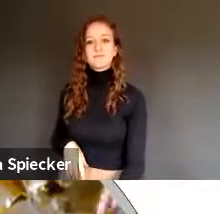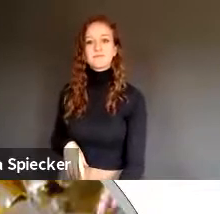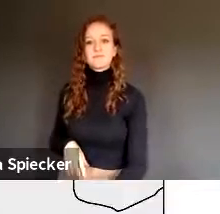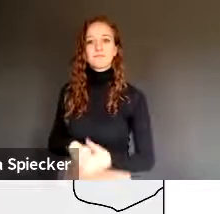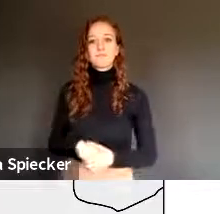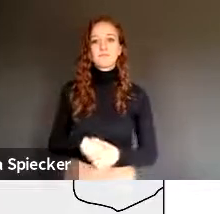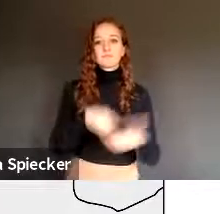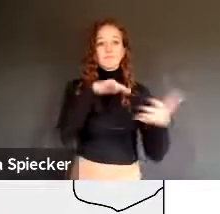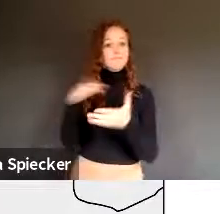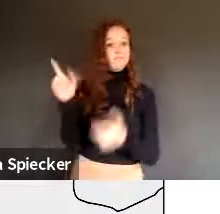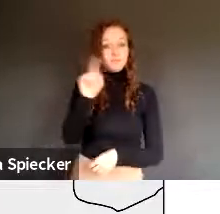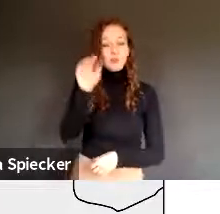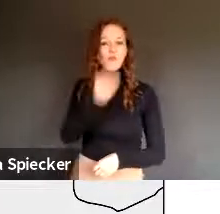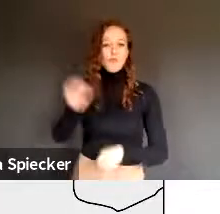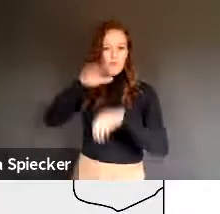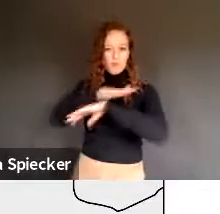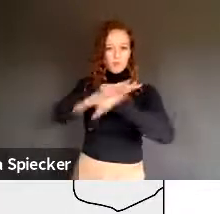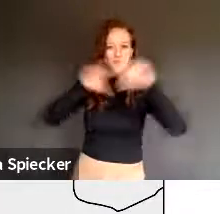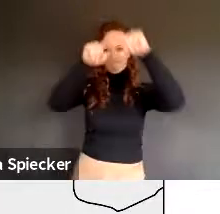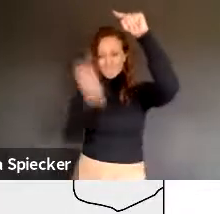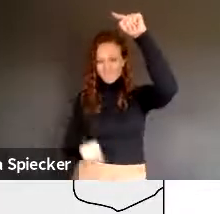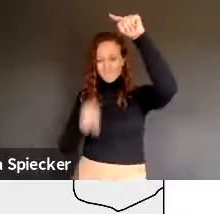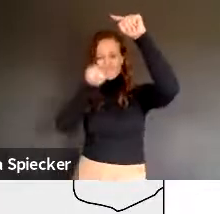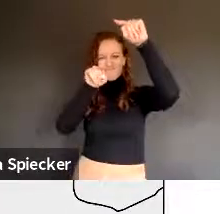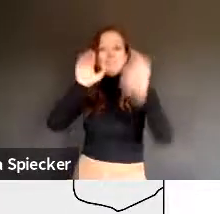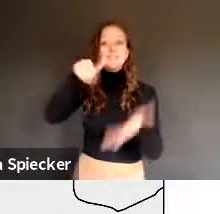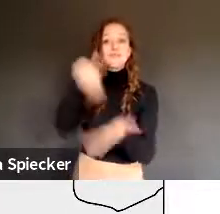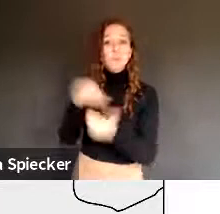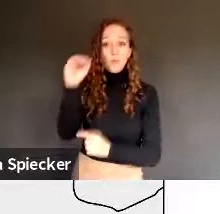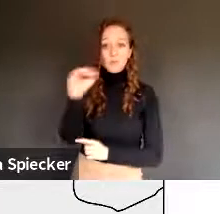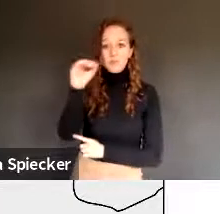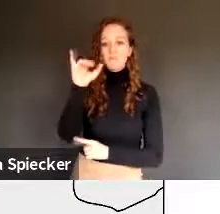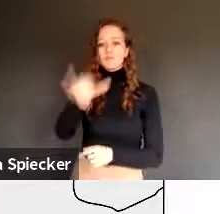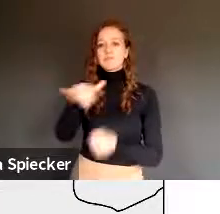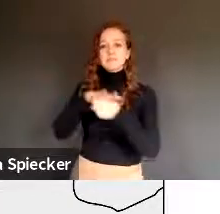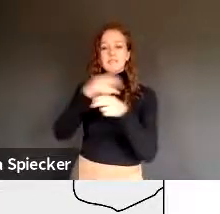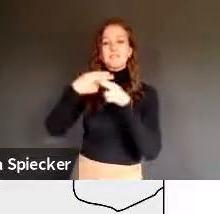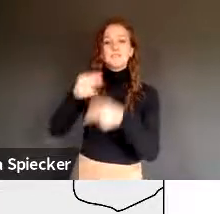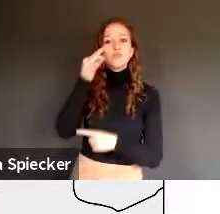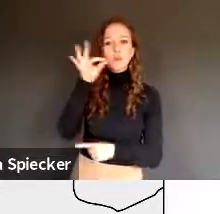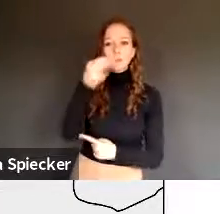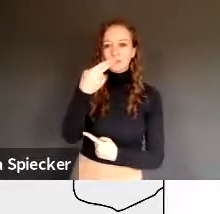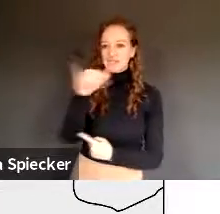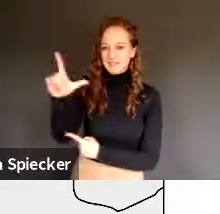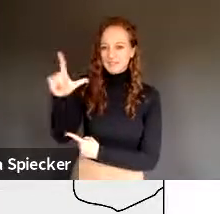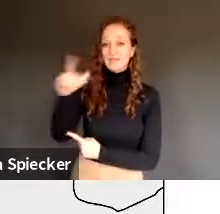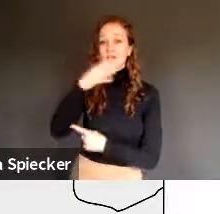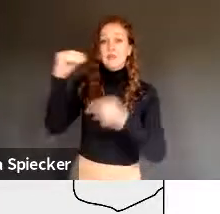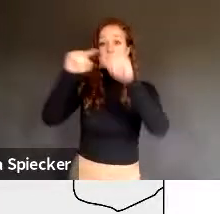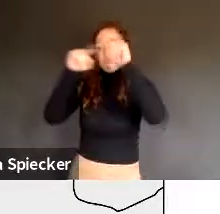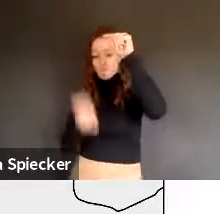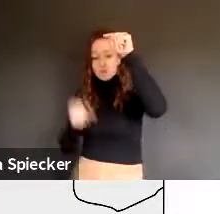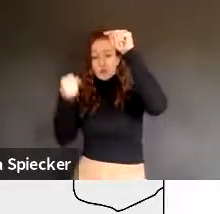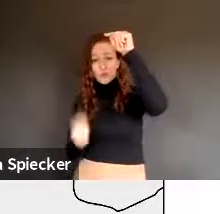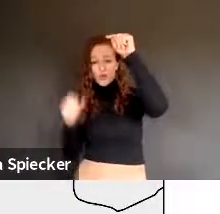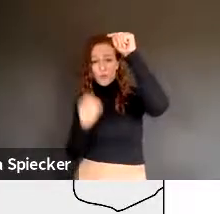species, Heterophyllum sessile. This study took place at 2 sites along the Oregon coast, Strawberry Hill